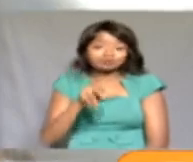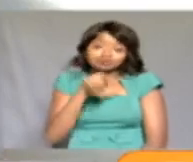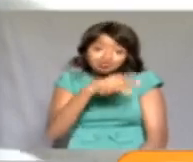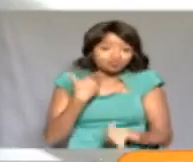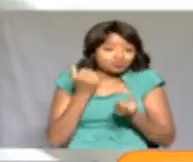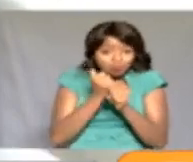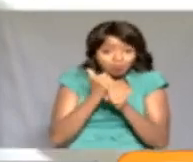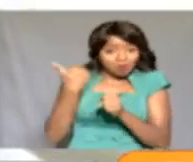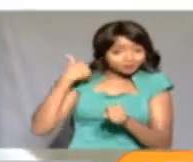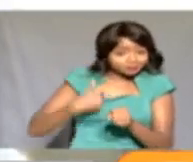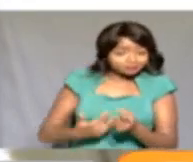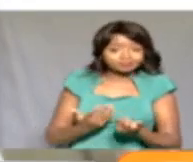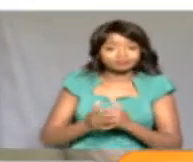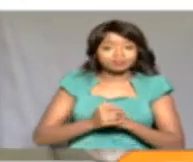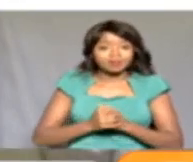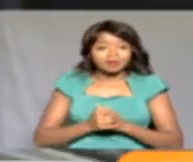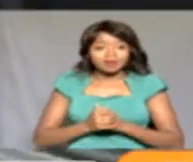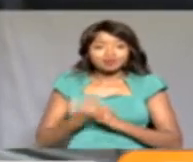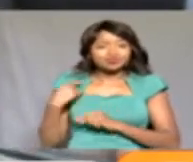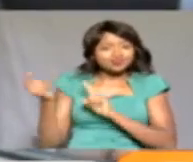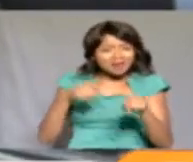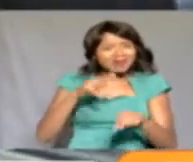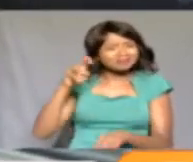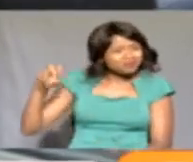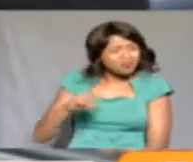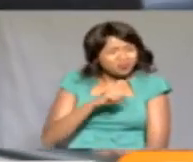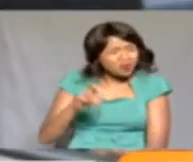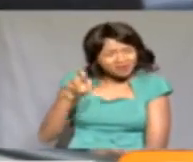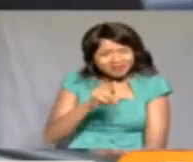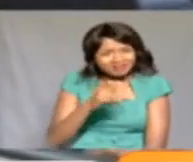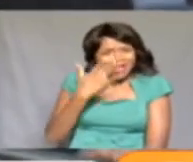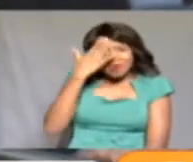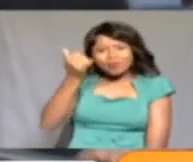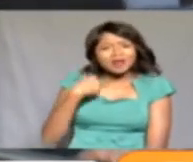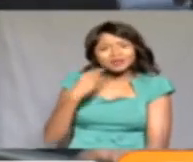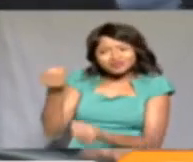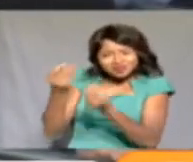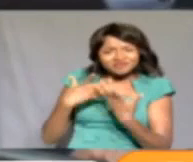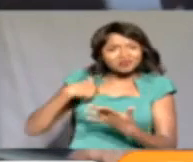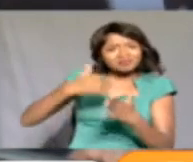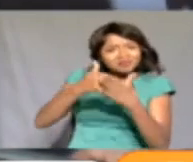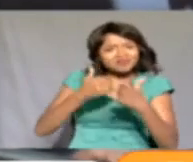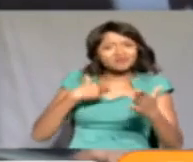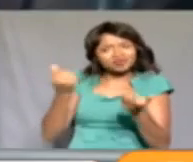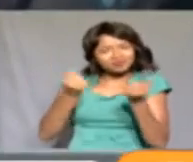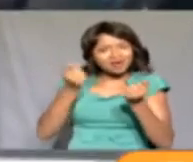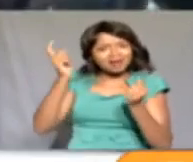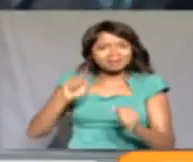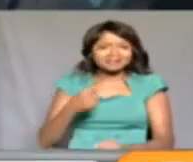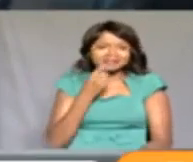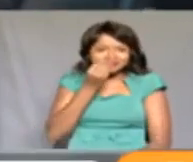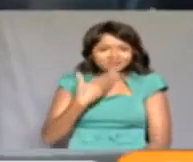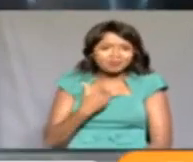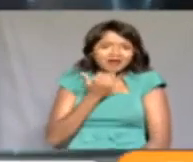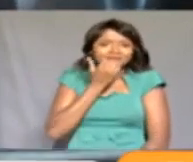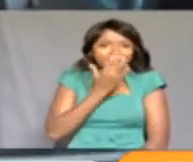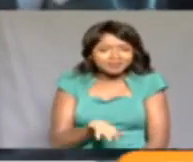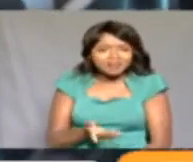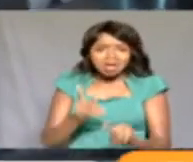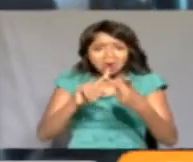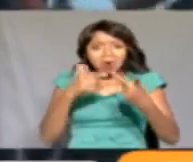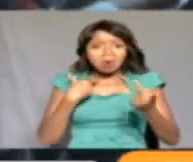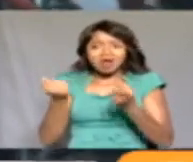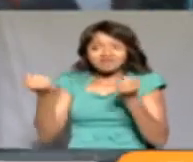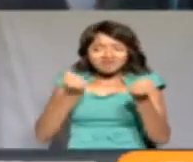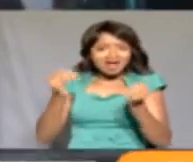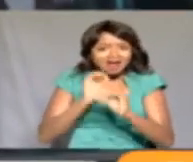place and you came by foot. Why didn't you tell me that you do not have a vehicle or you do not have a car